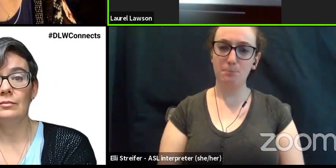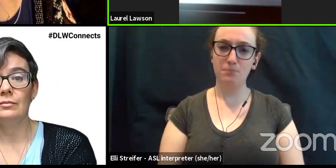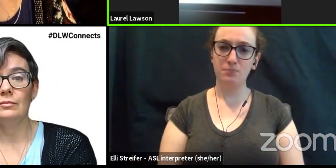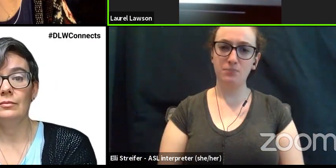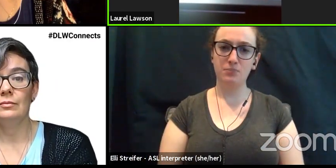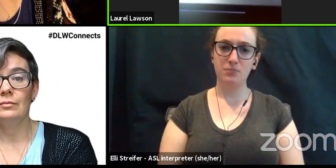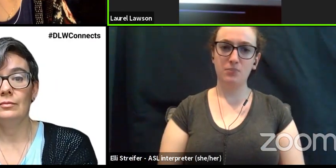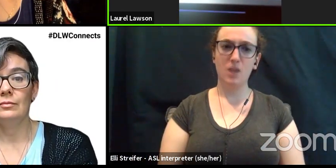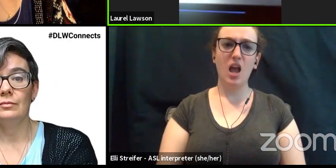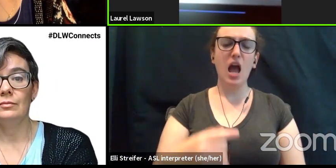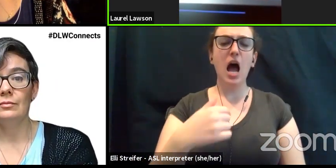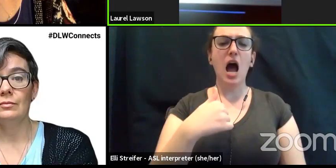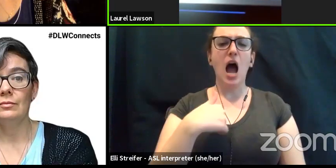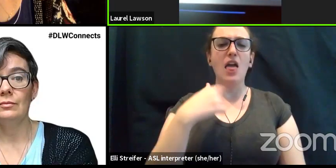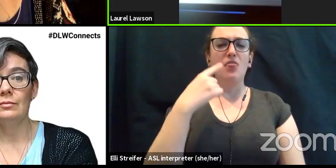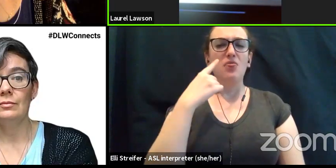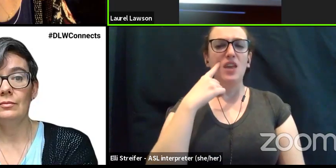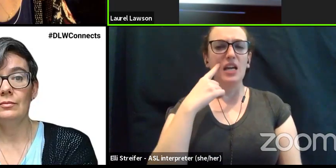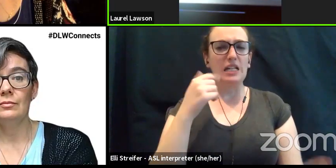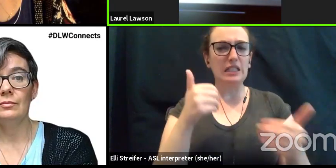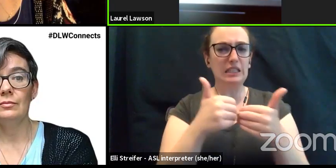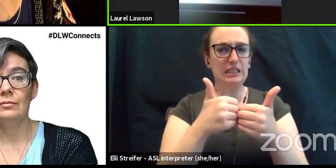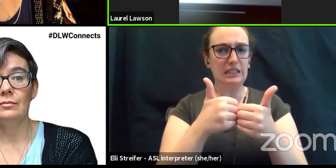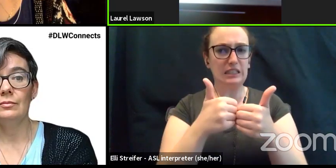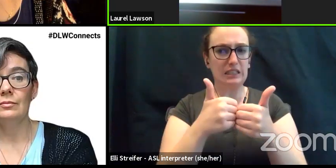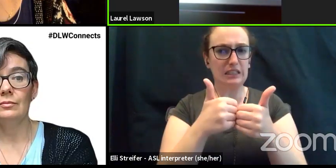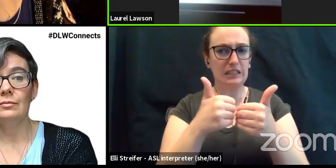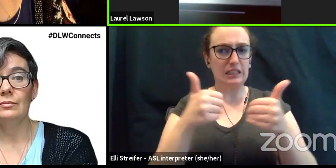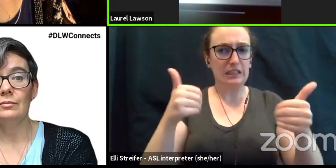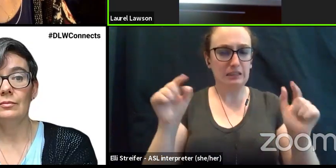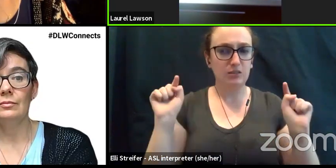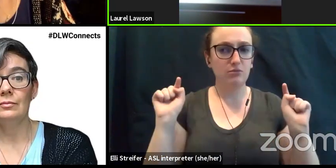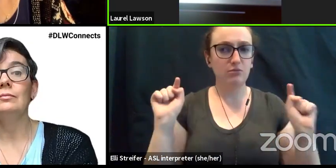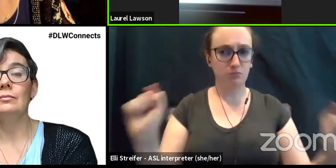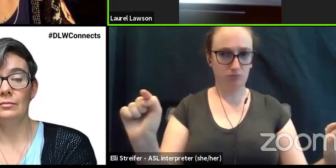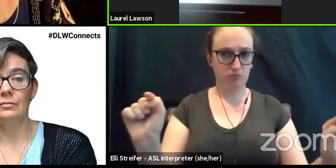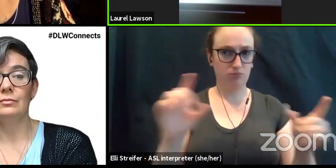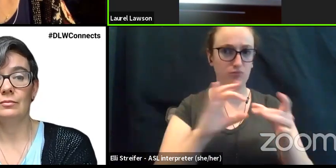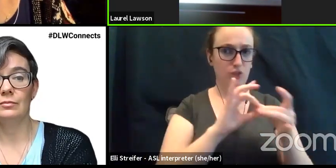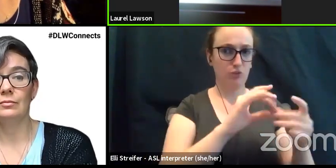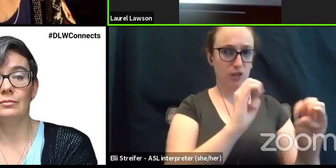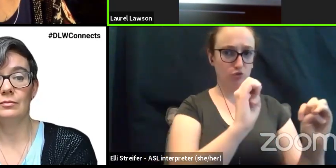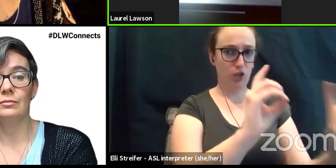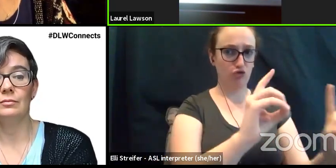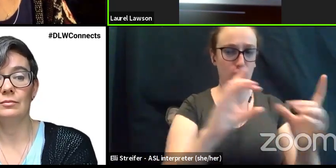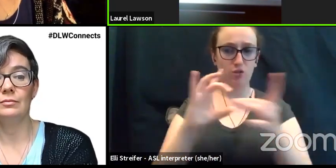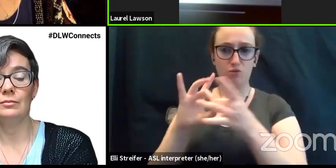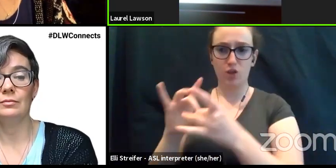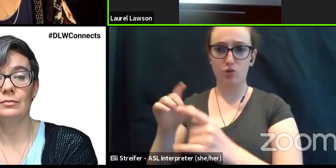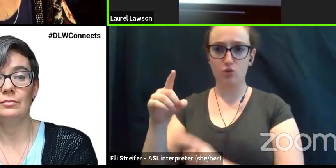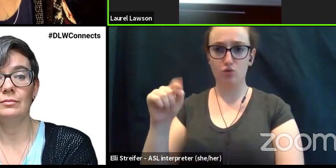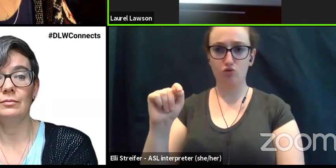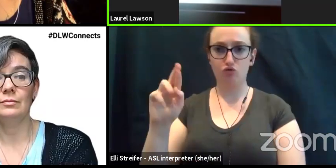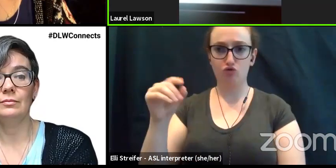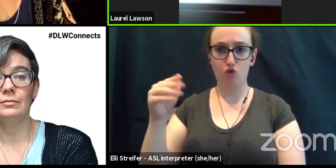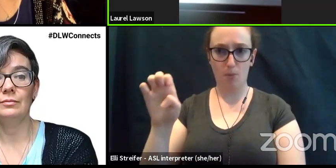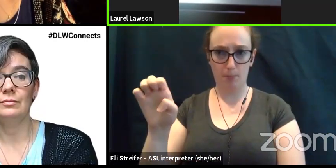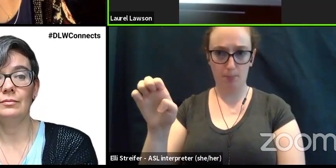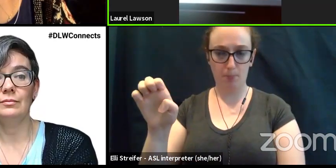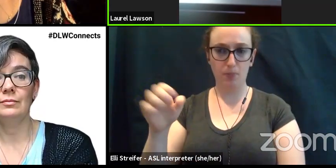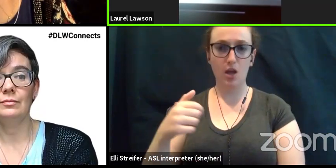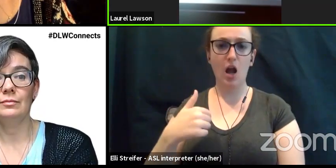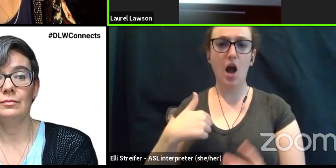I mean, I think those are really two big and separate questions, and I want